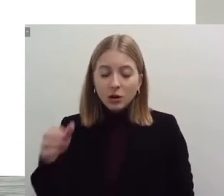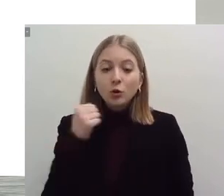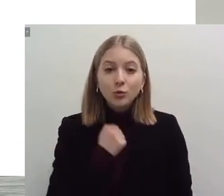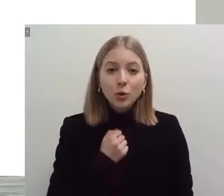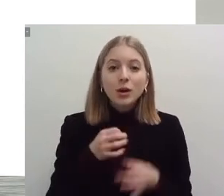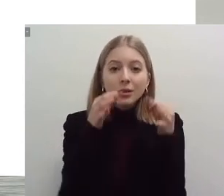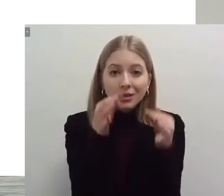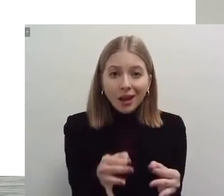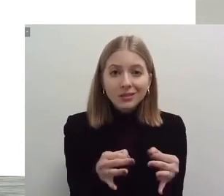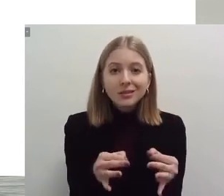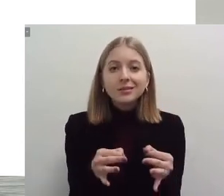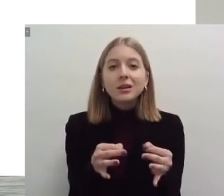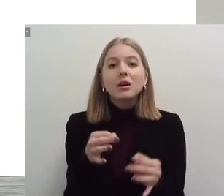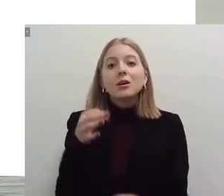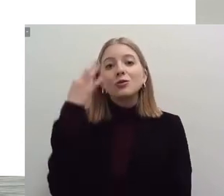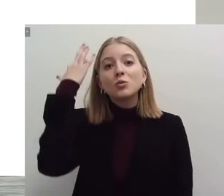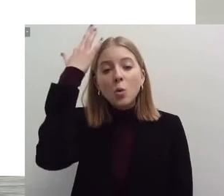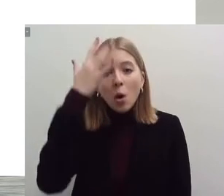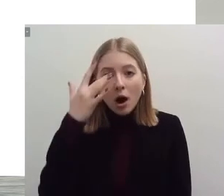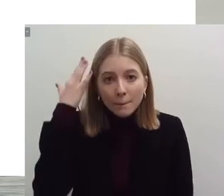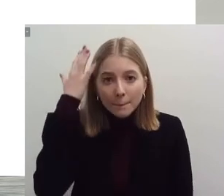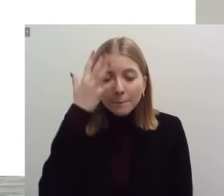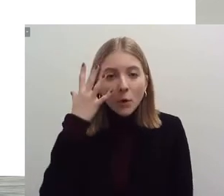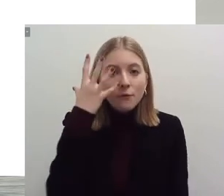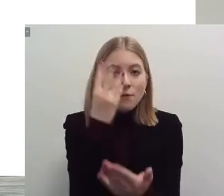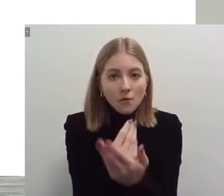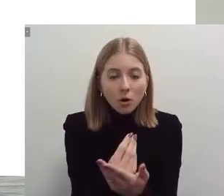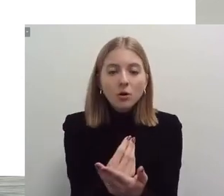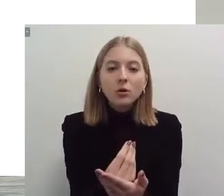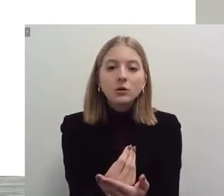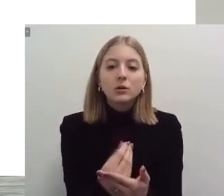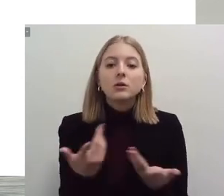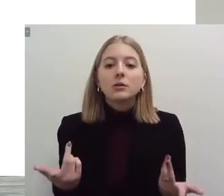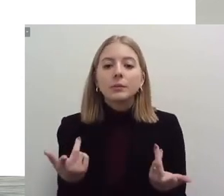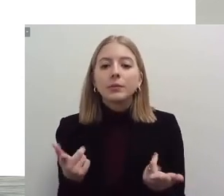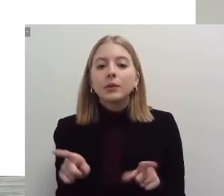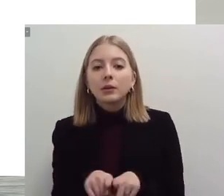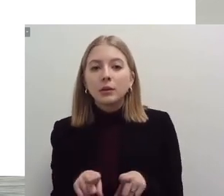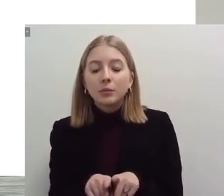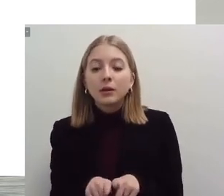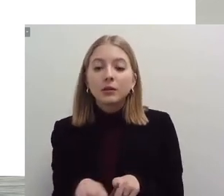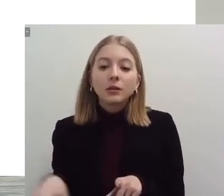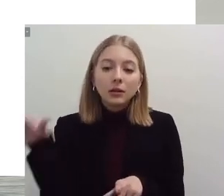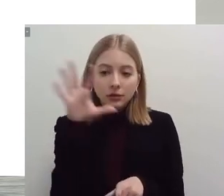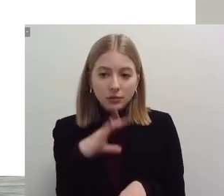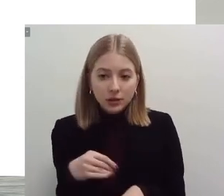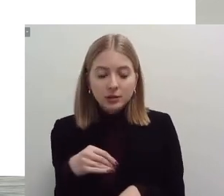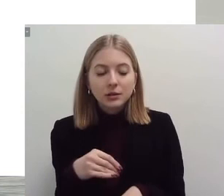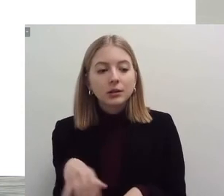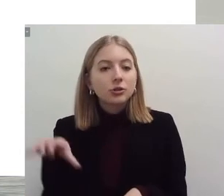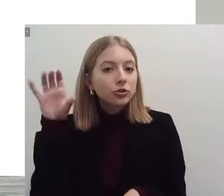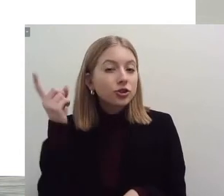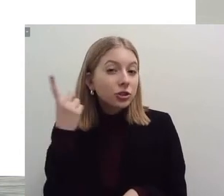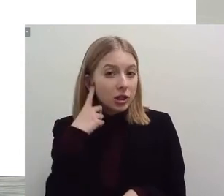opinion, and to have that opinion given due weight in each and every administrative